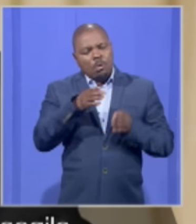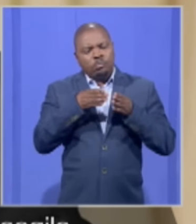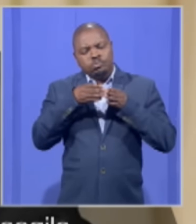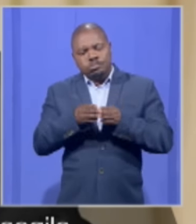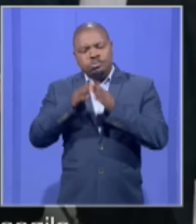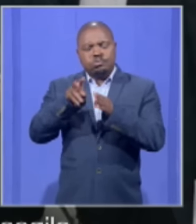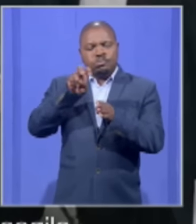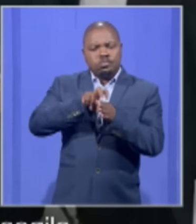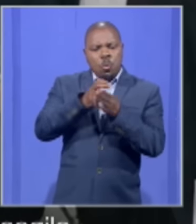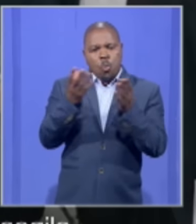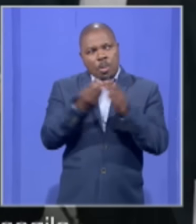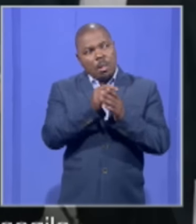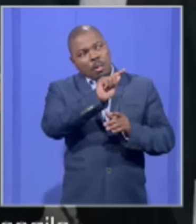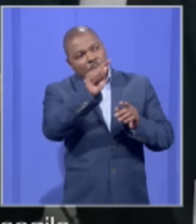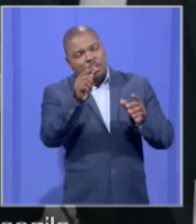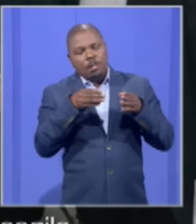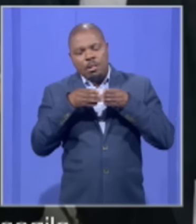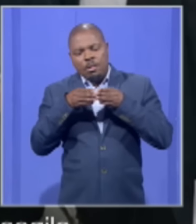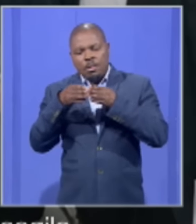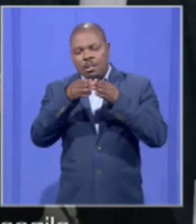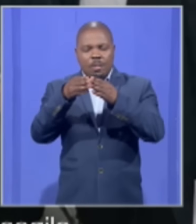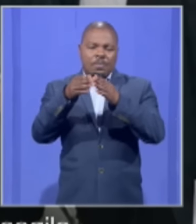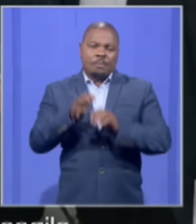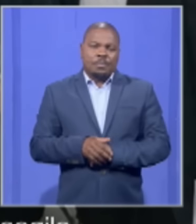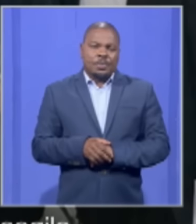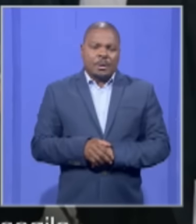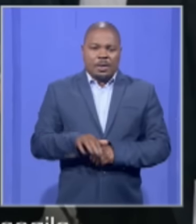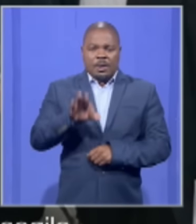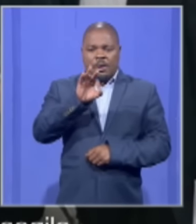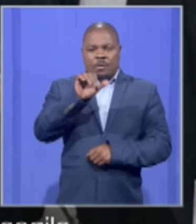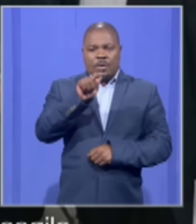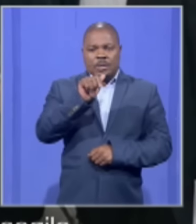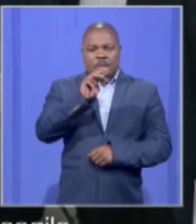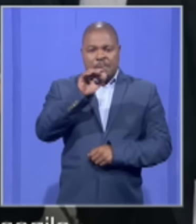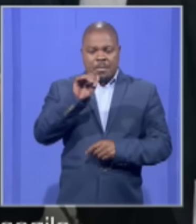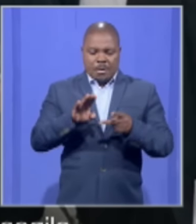Flotilla initiative. Dr. Fatima